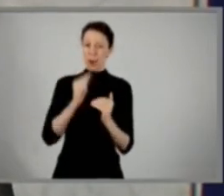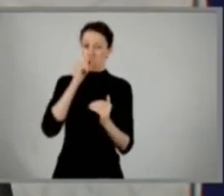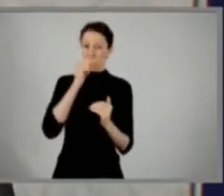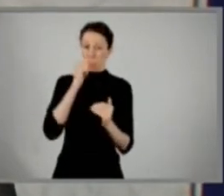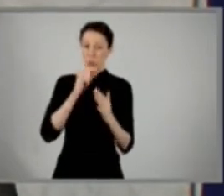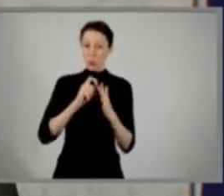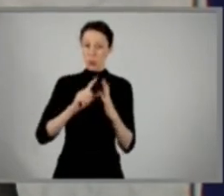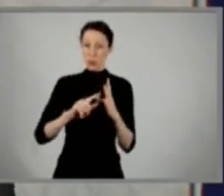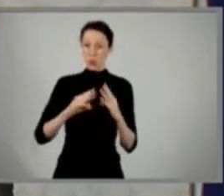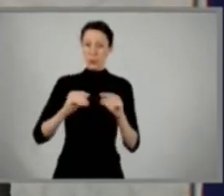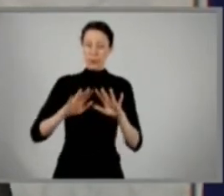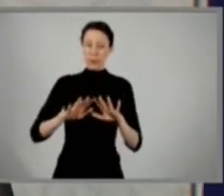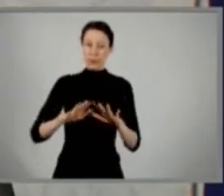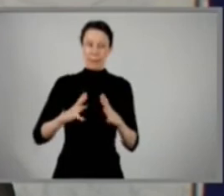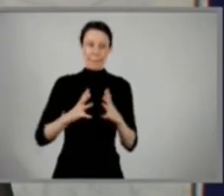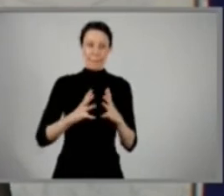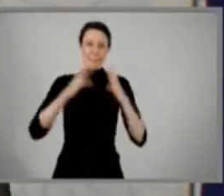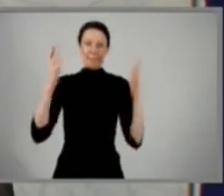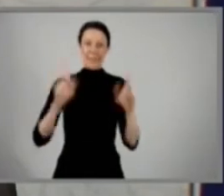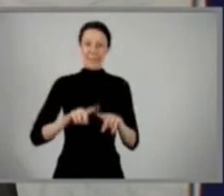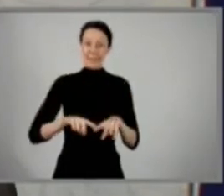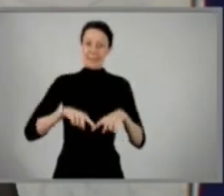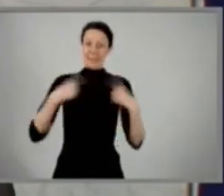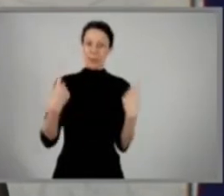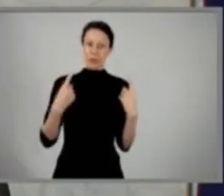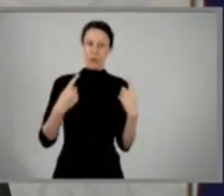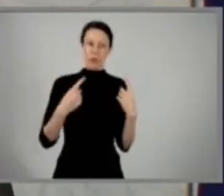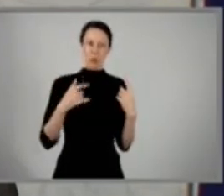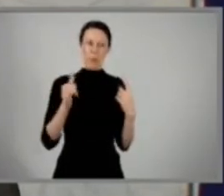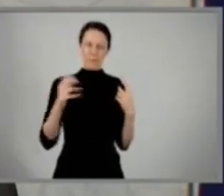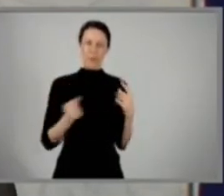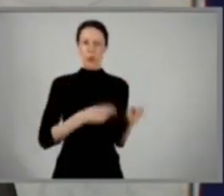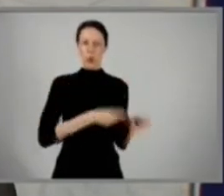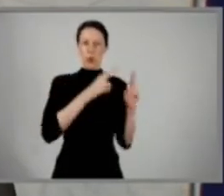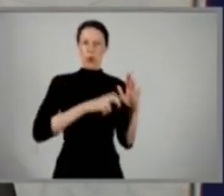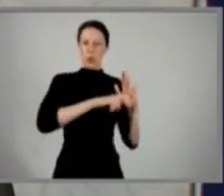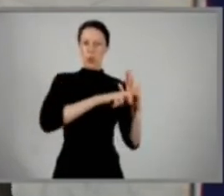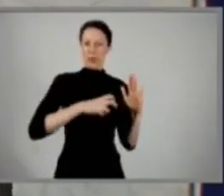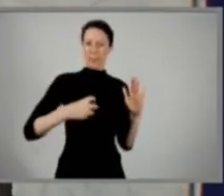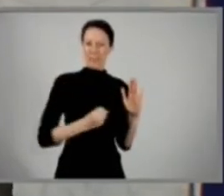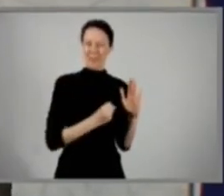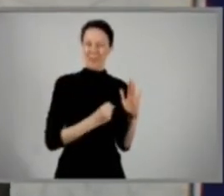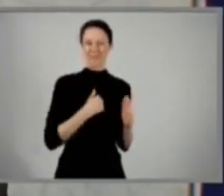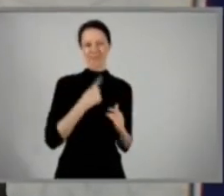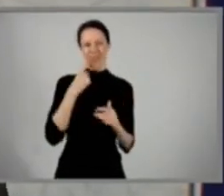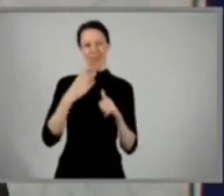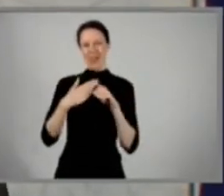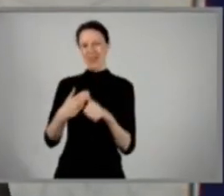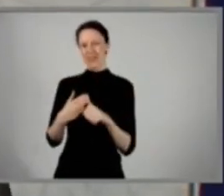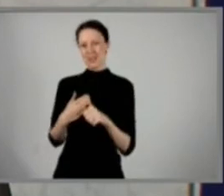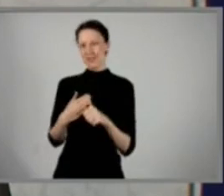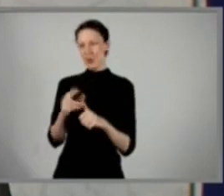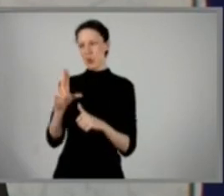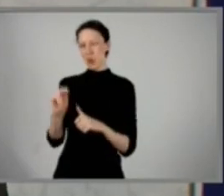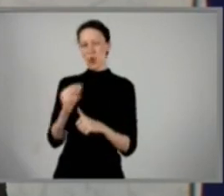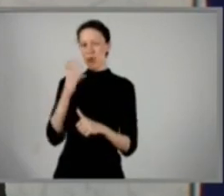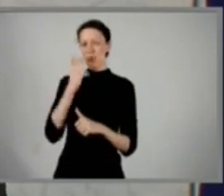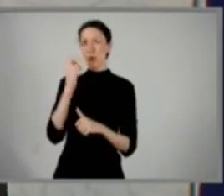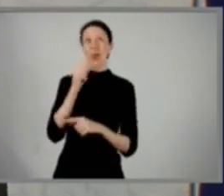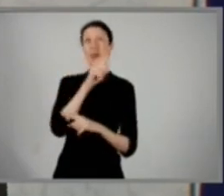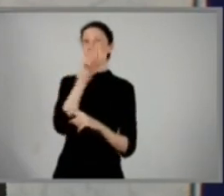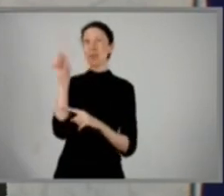to hotel quarantine? And the answer is no. And I think the reason has been outlined already about how dangerous the rest of the world is and how important